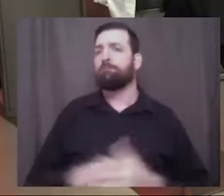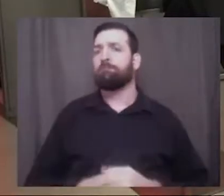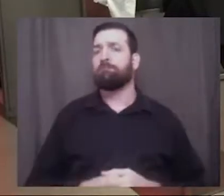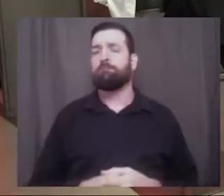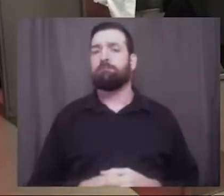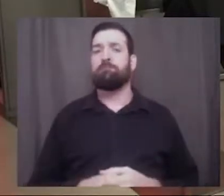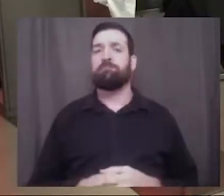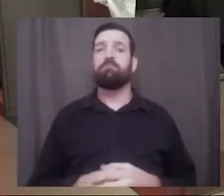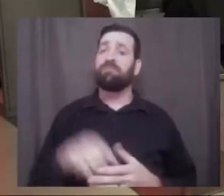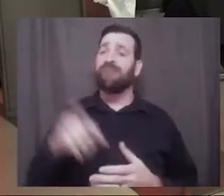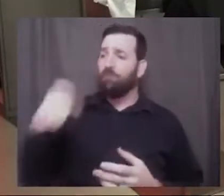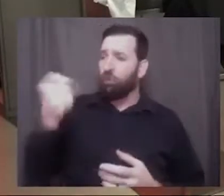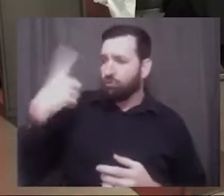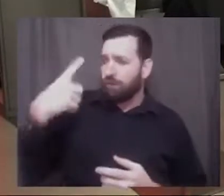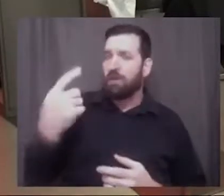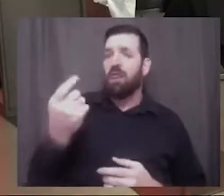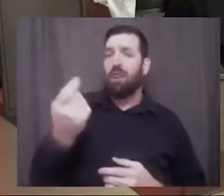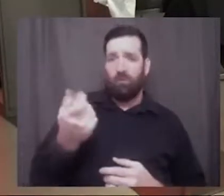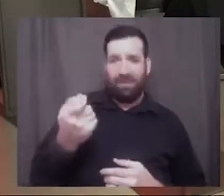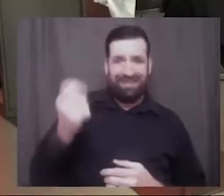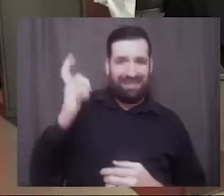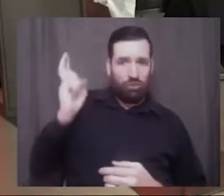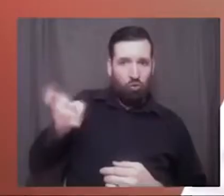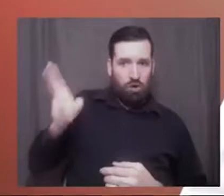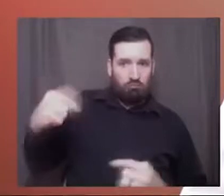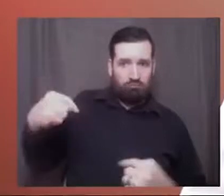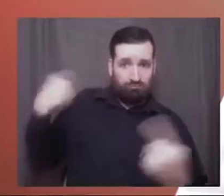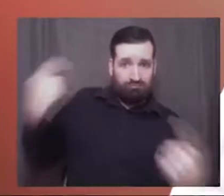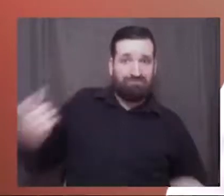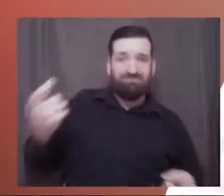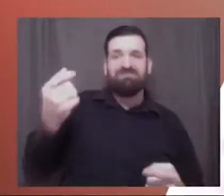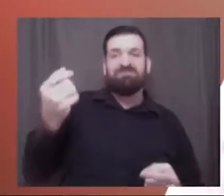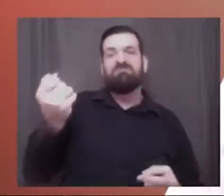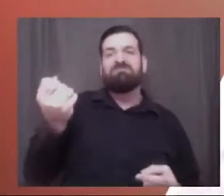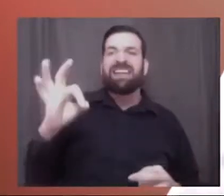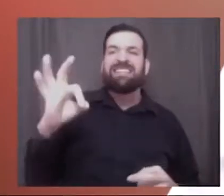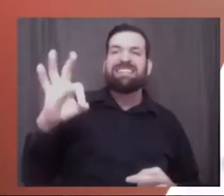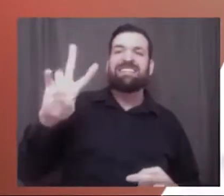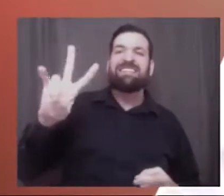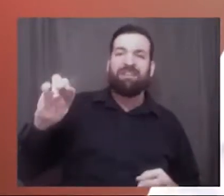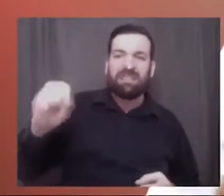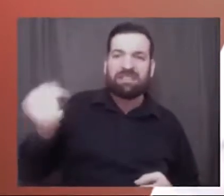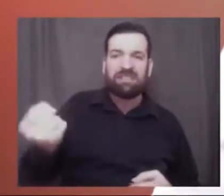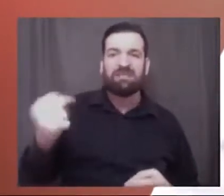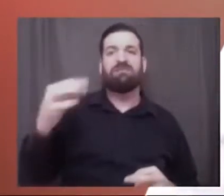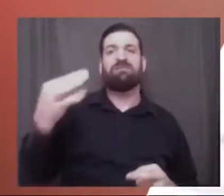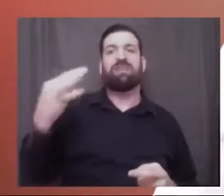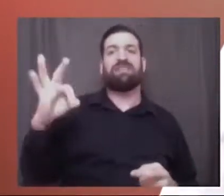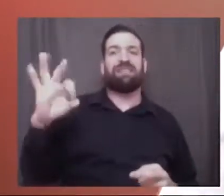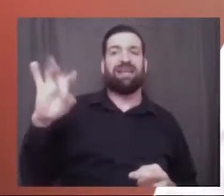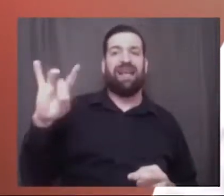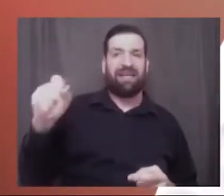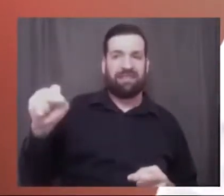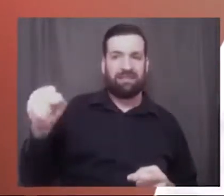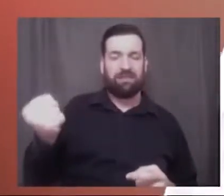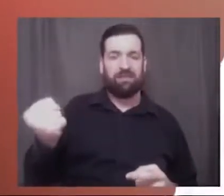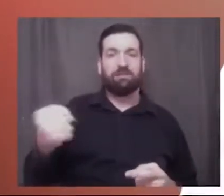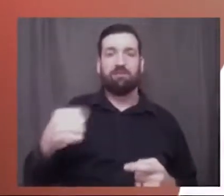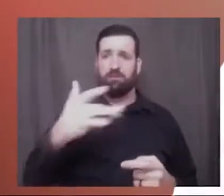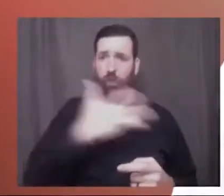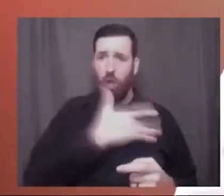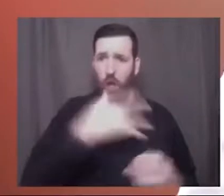little bit historically. So in the late 1970s, 1980s is when we first really start to recognize how big of an issue heart disease, especially coronary